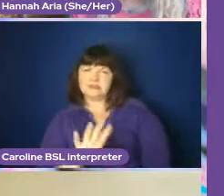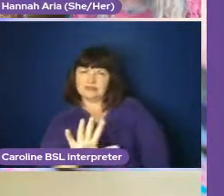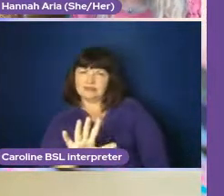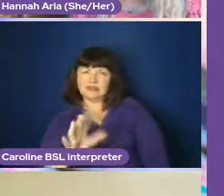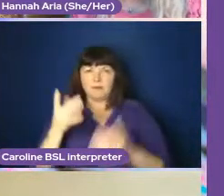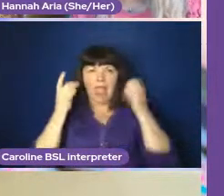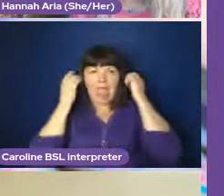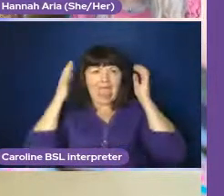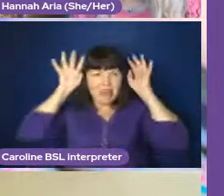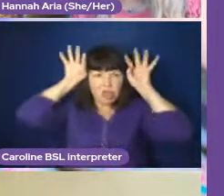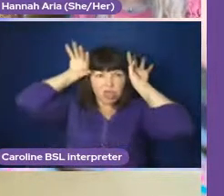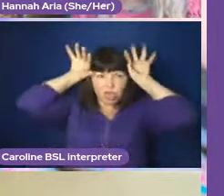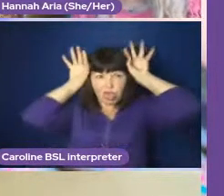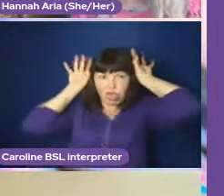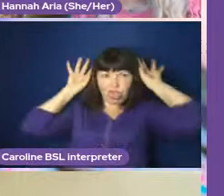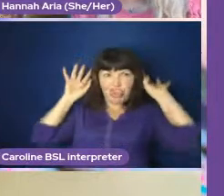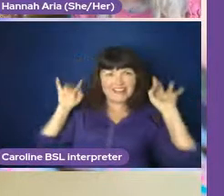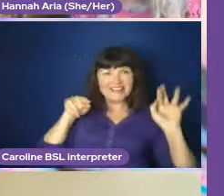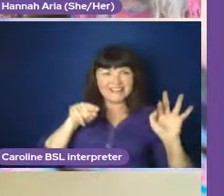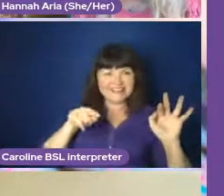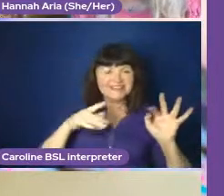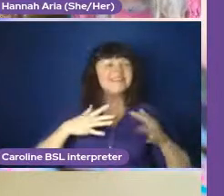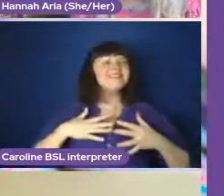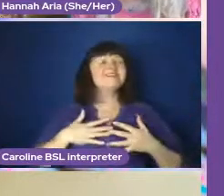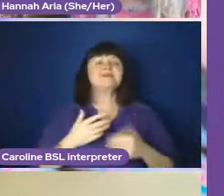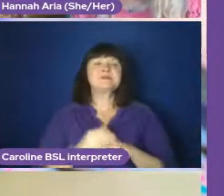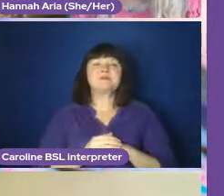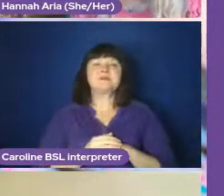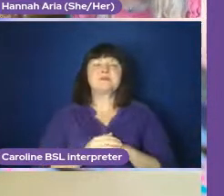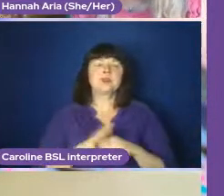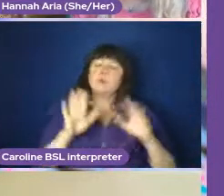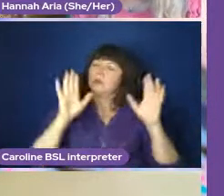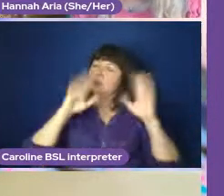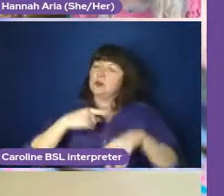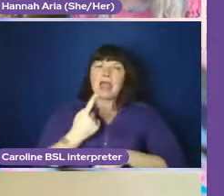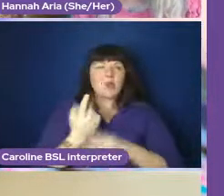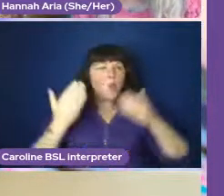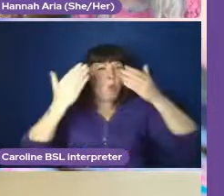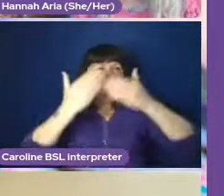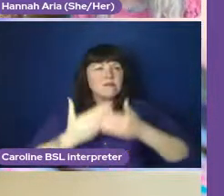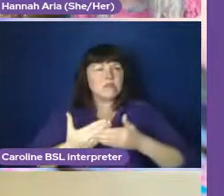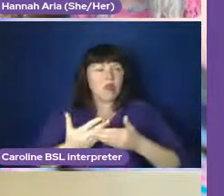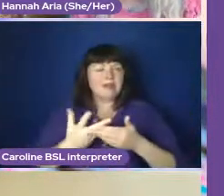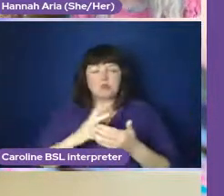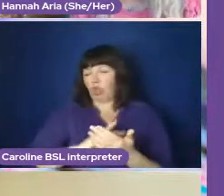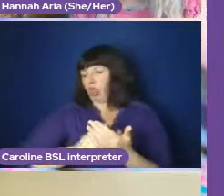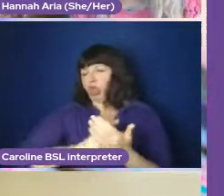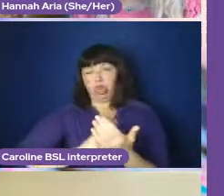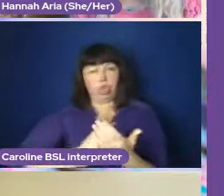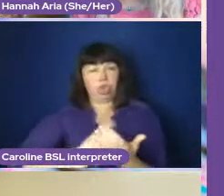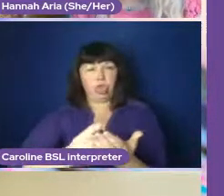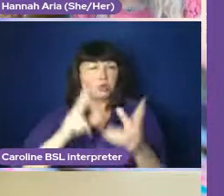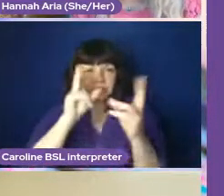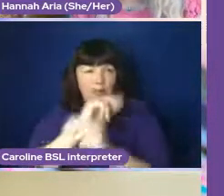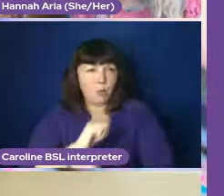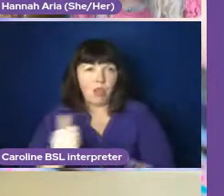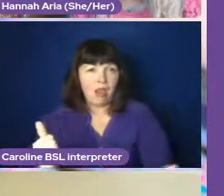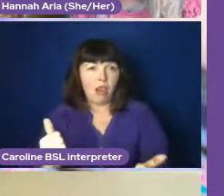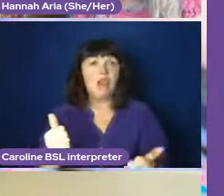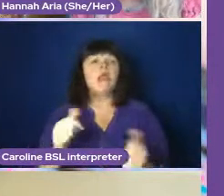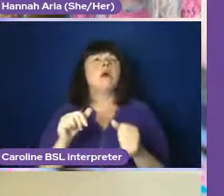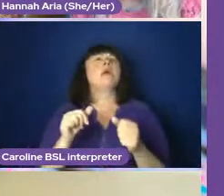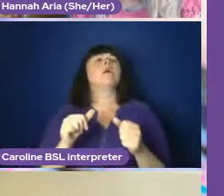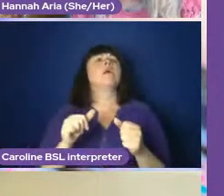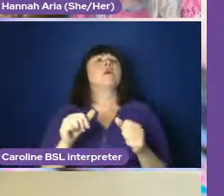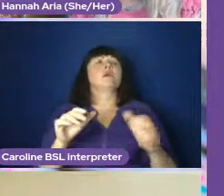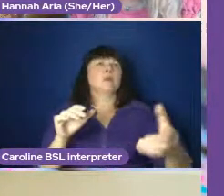crazy. I woke up one morning after a very restless sleep and took a photo because I thought it was so funny. So when